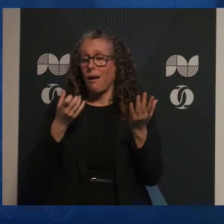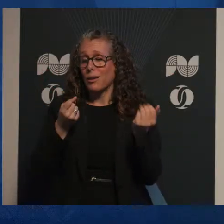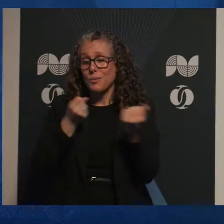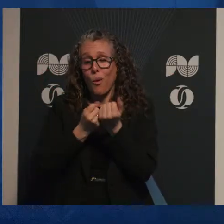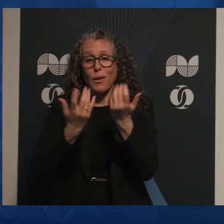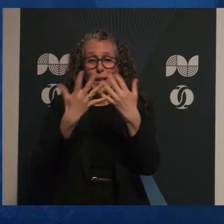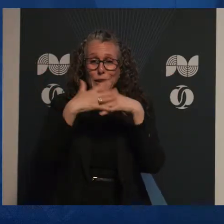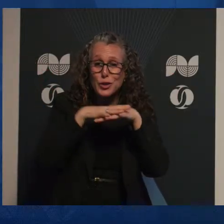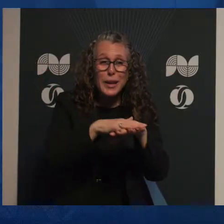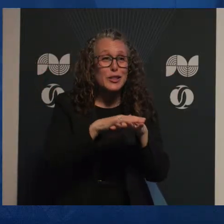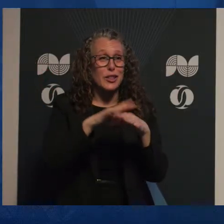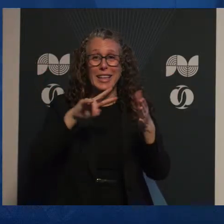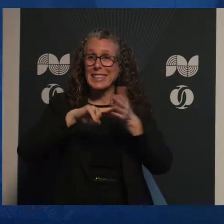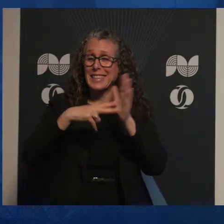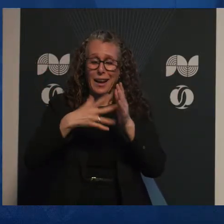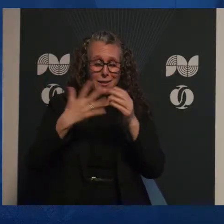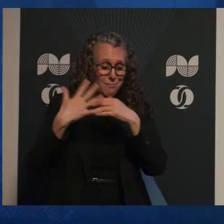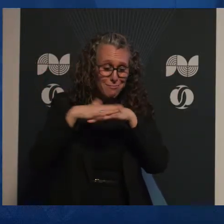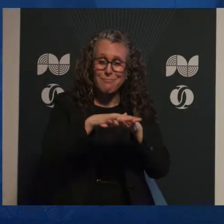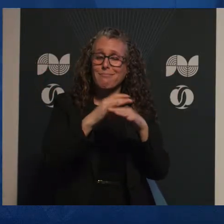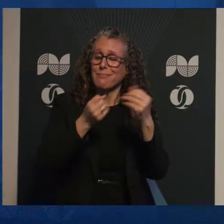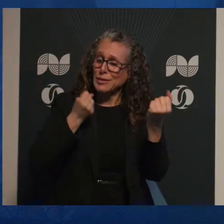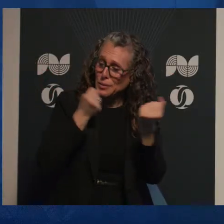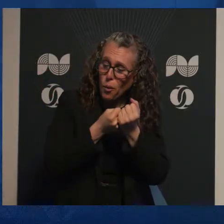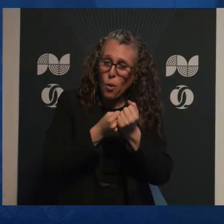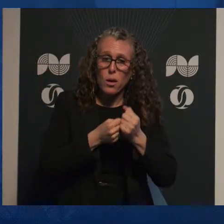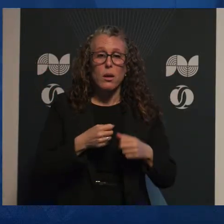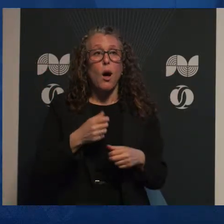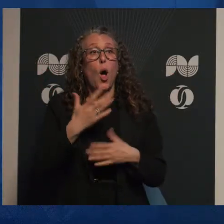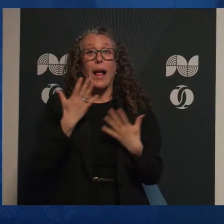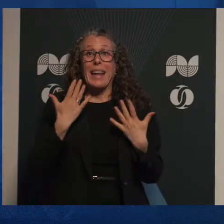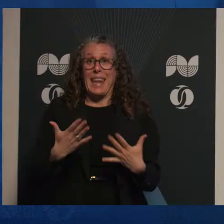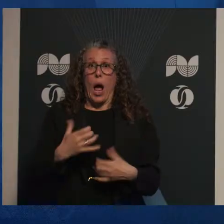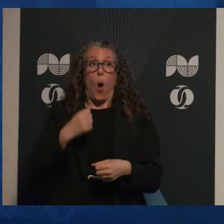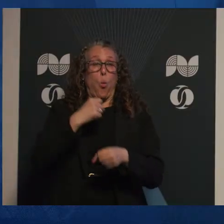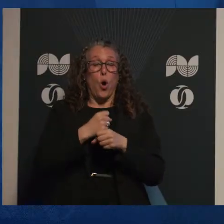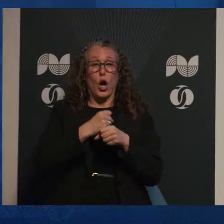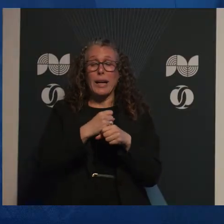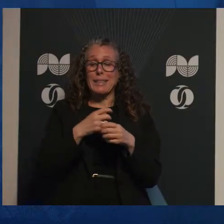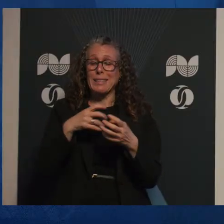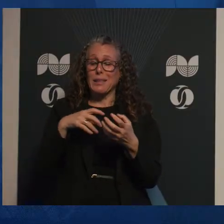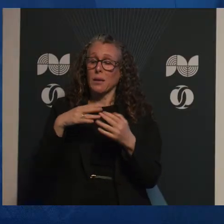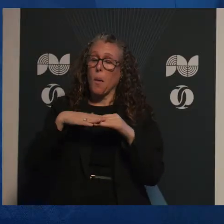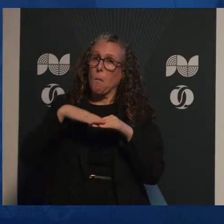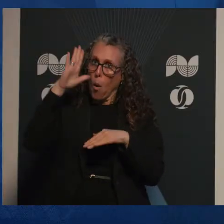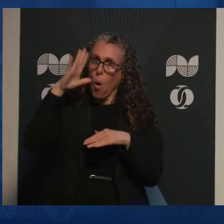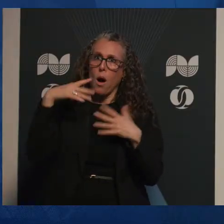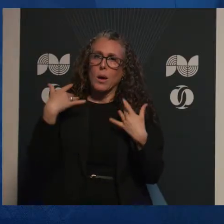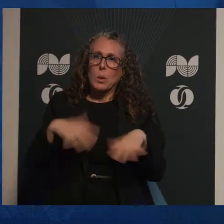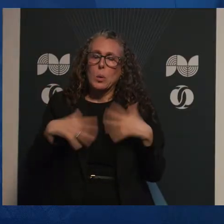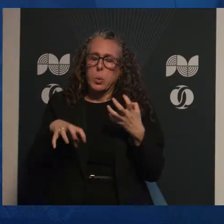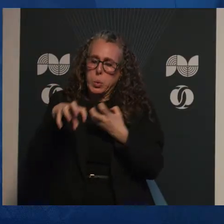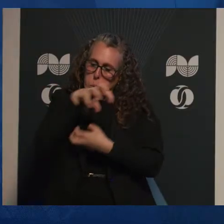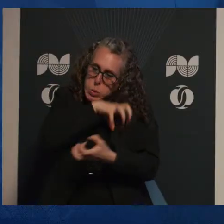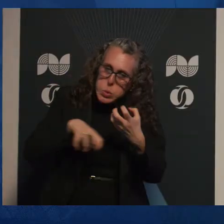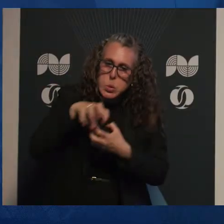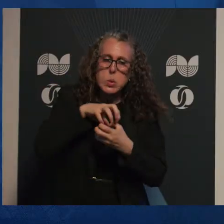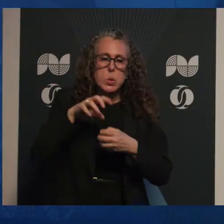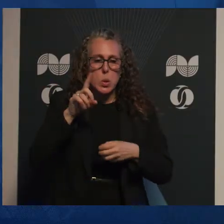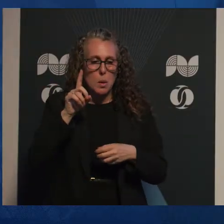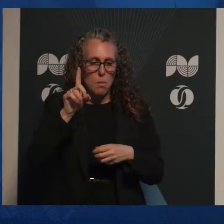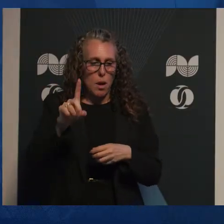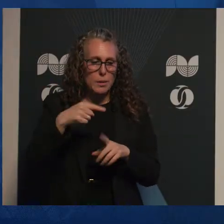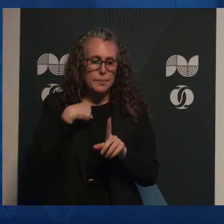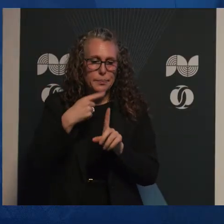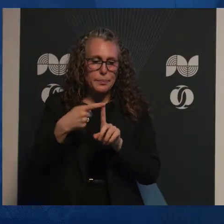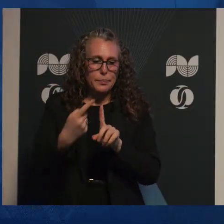sector still exists. The work we are doing may be more difficult, but it is just as important. And I go back